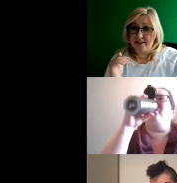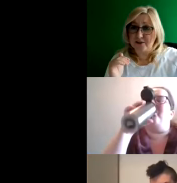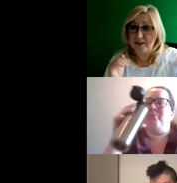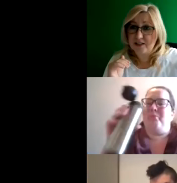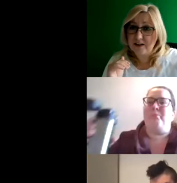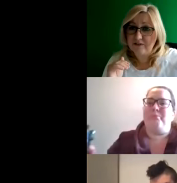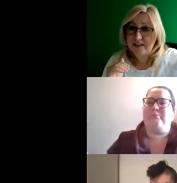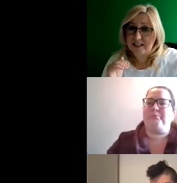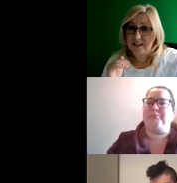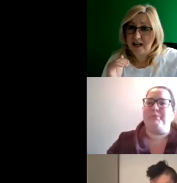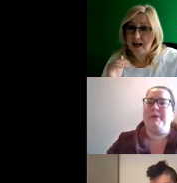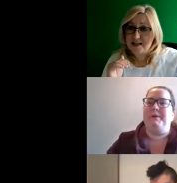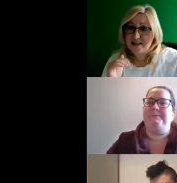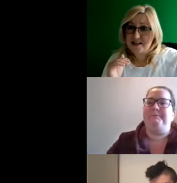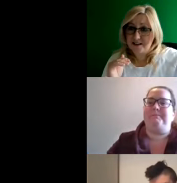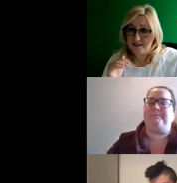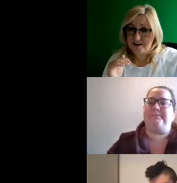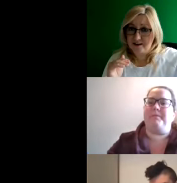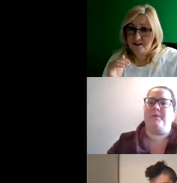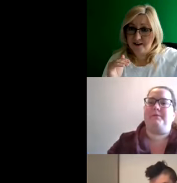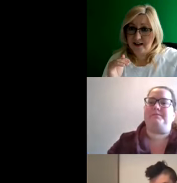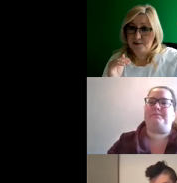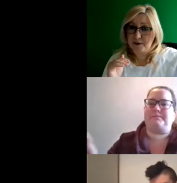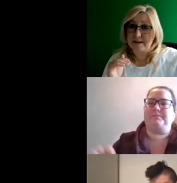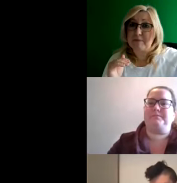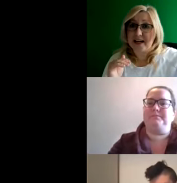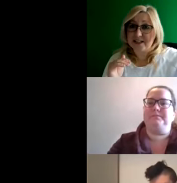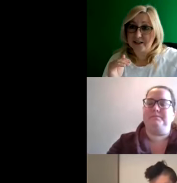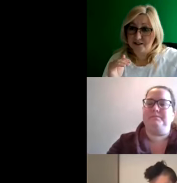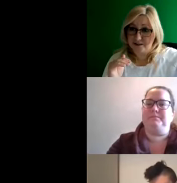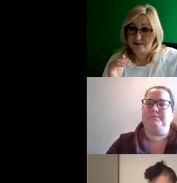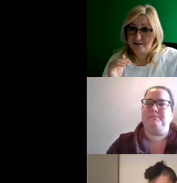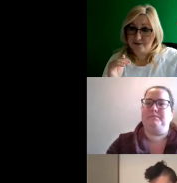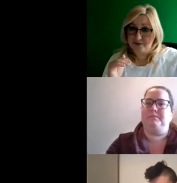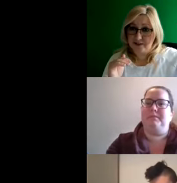Yeah. So there's physical height as being better,